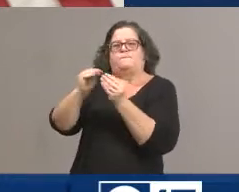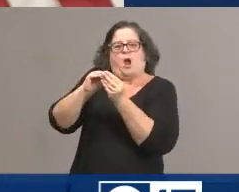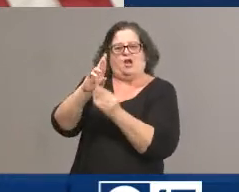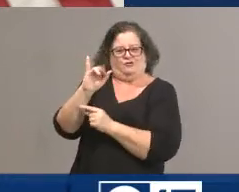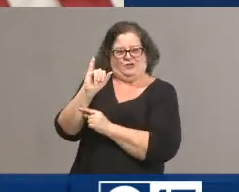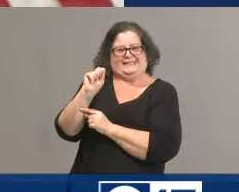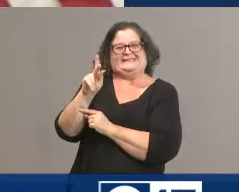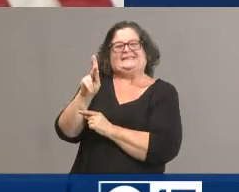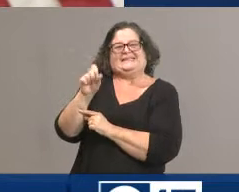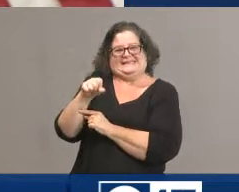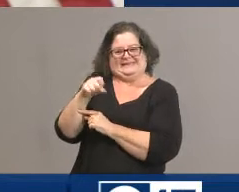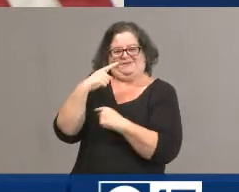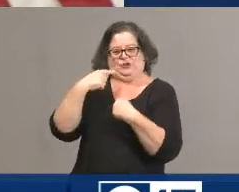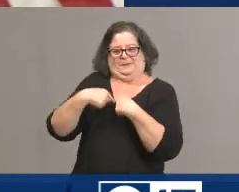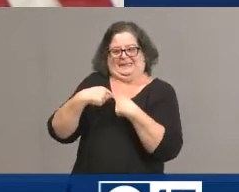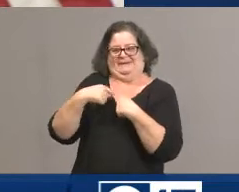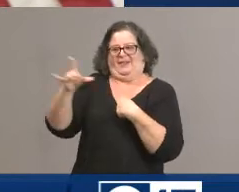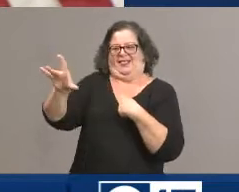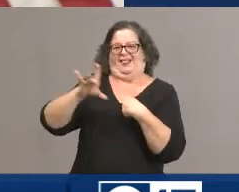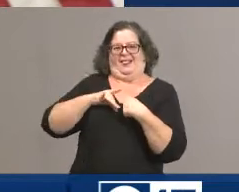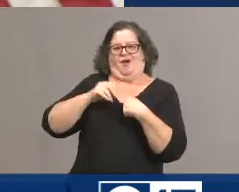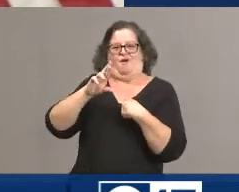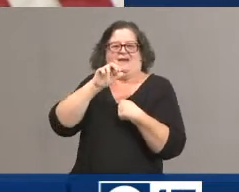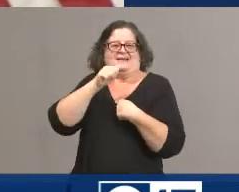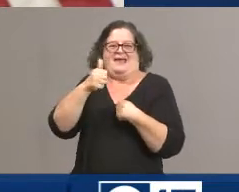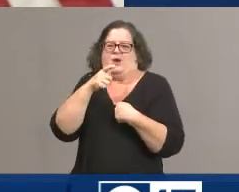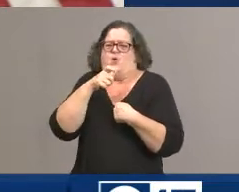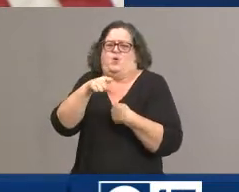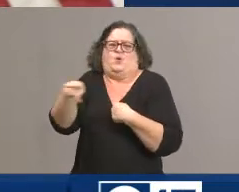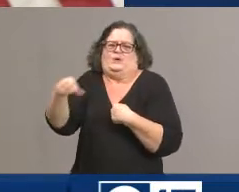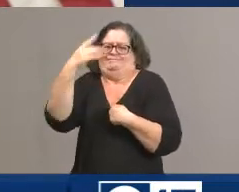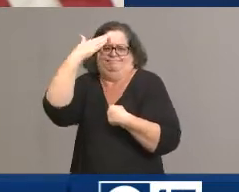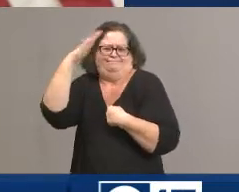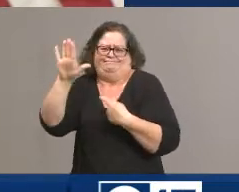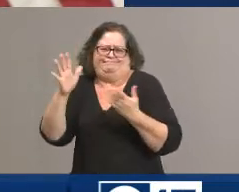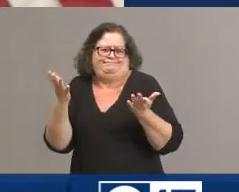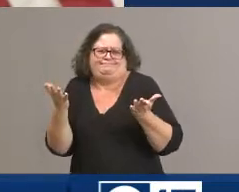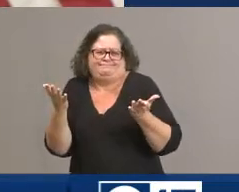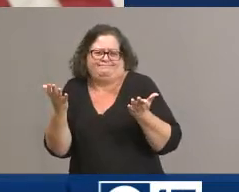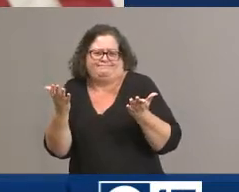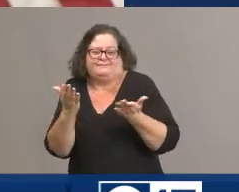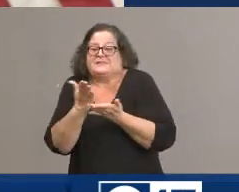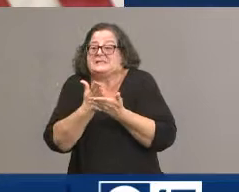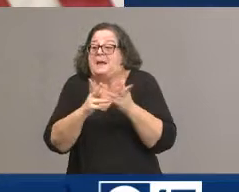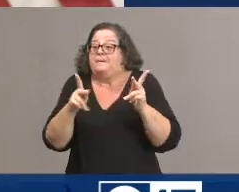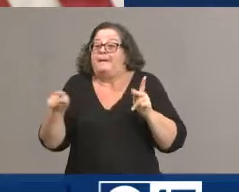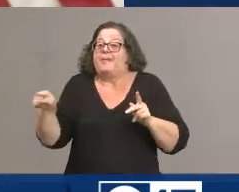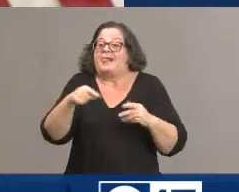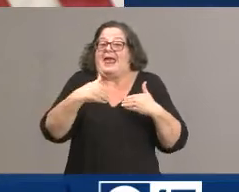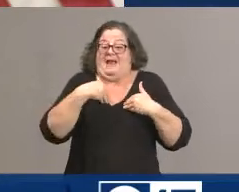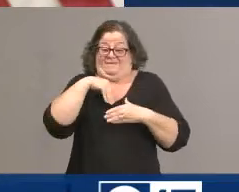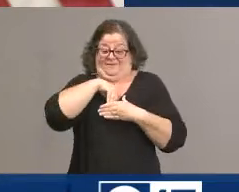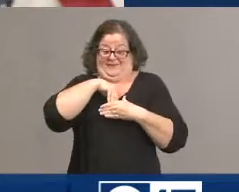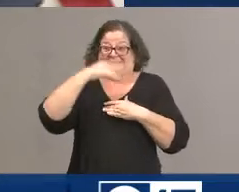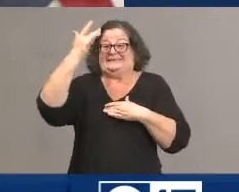are people who are asymptomatic or have mild symptoms and can transmit the virus to others.